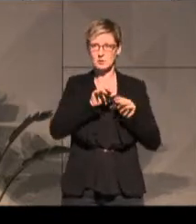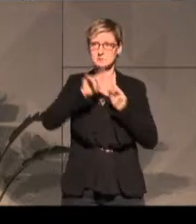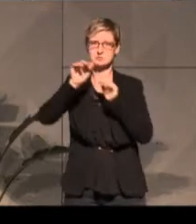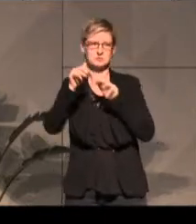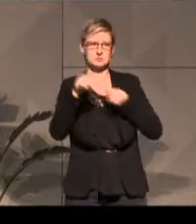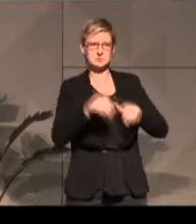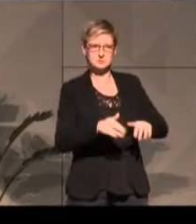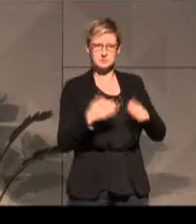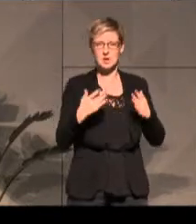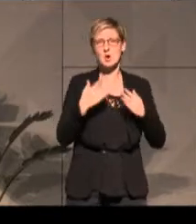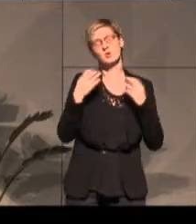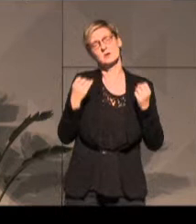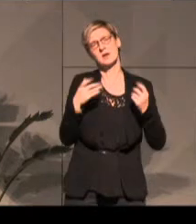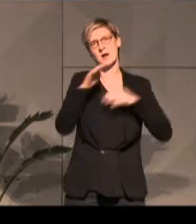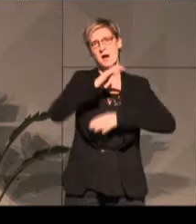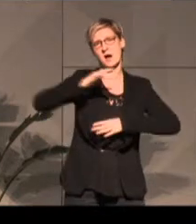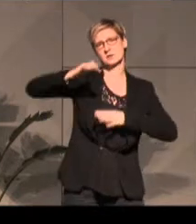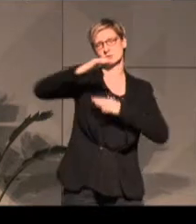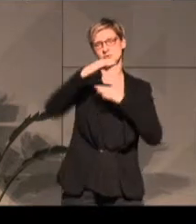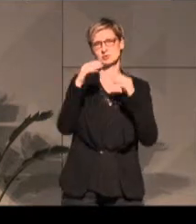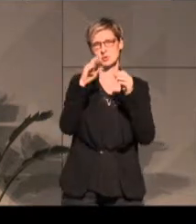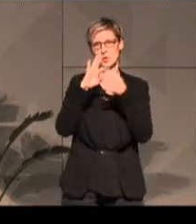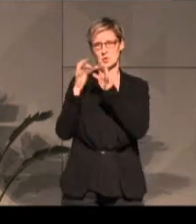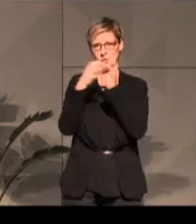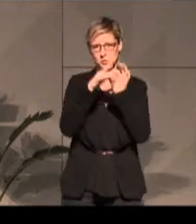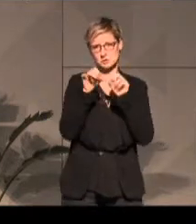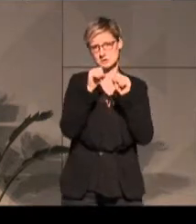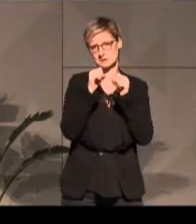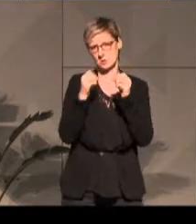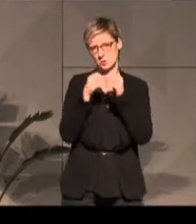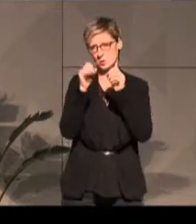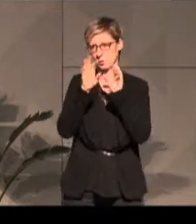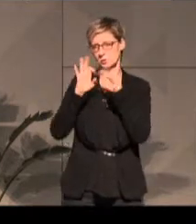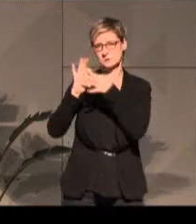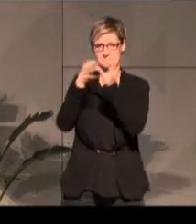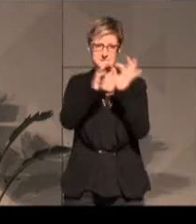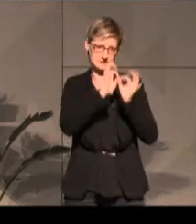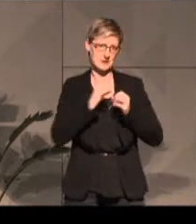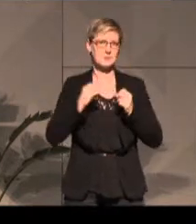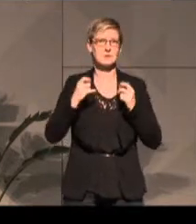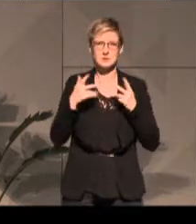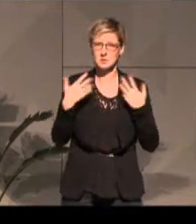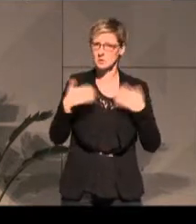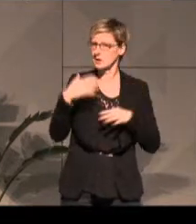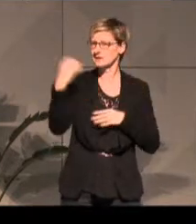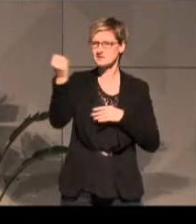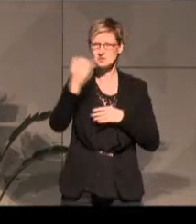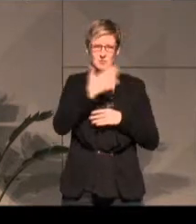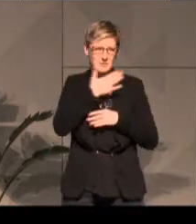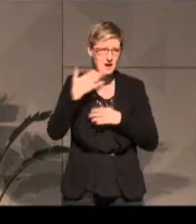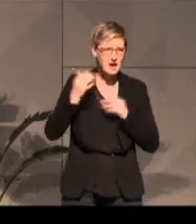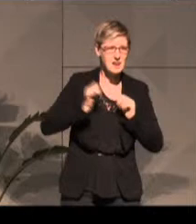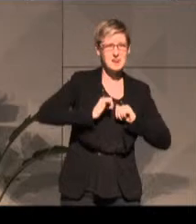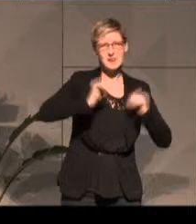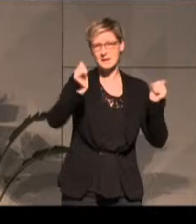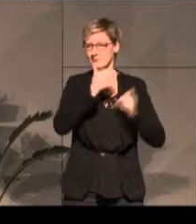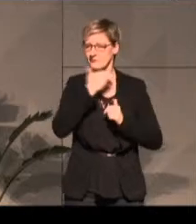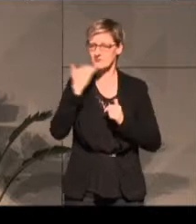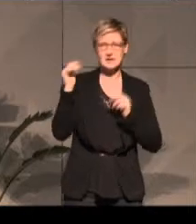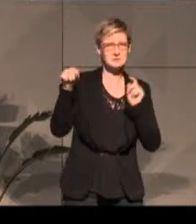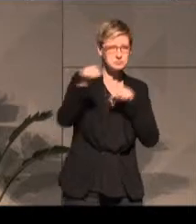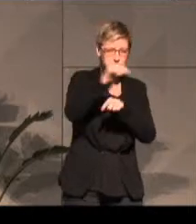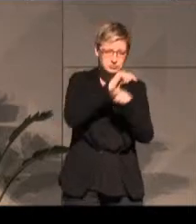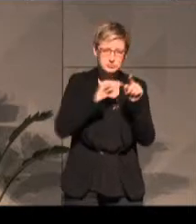the ocean, and the Arctic ecosystem. The ocean ice is a